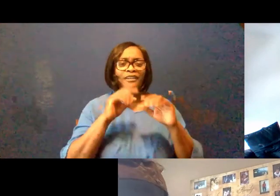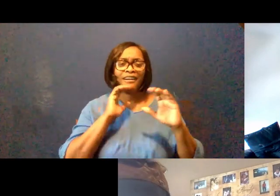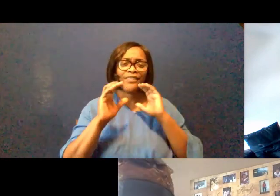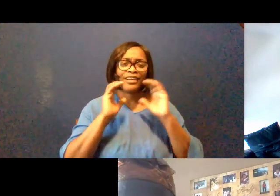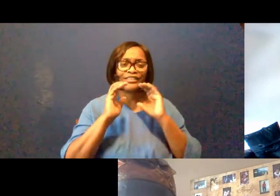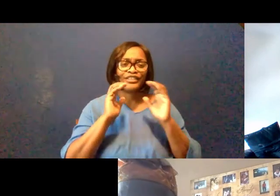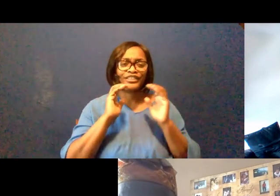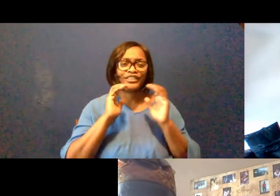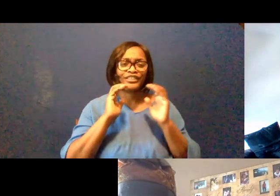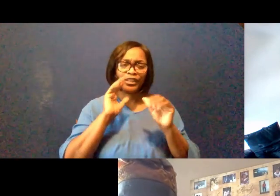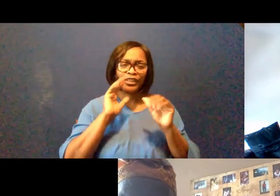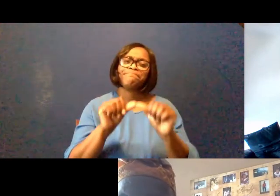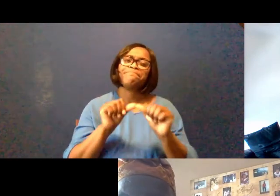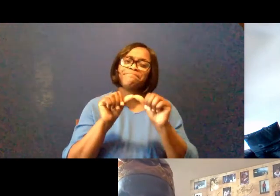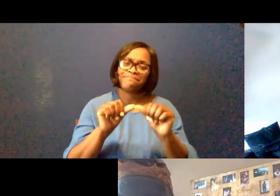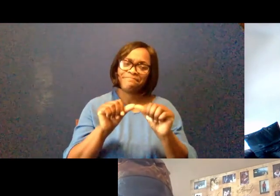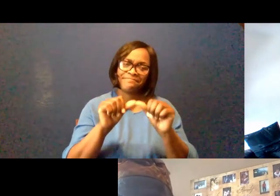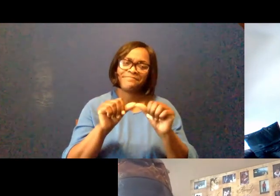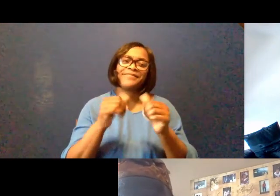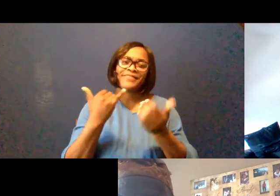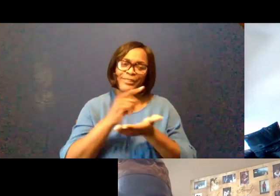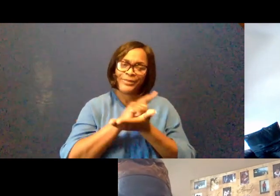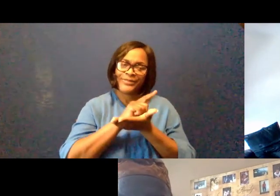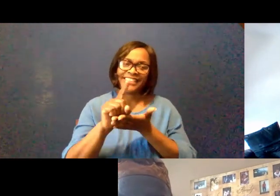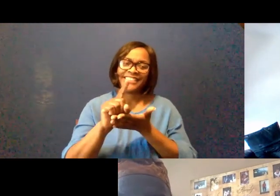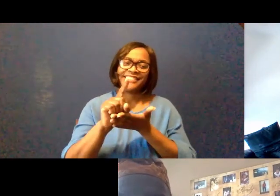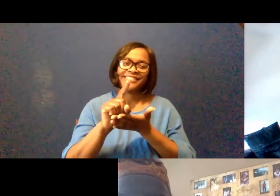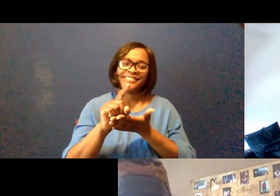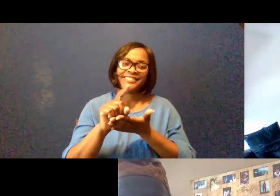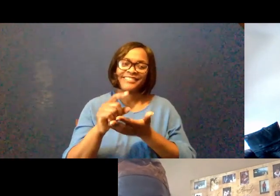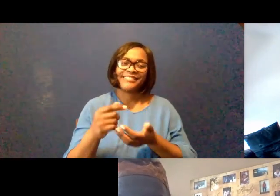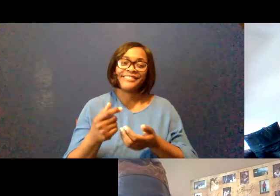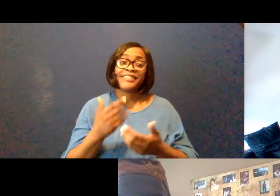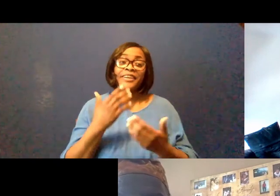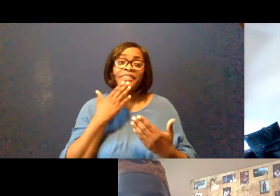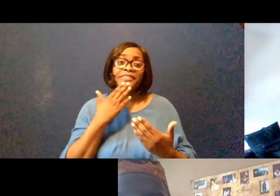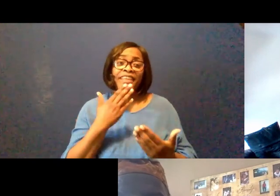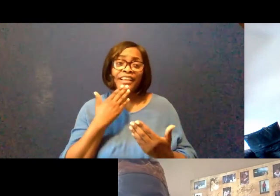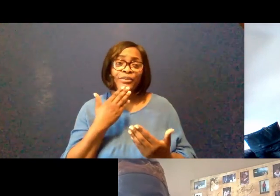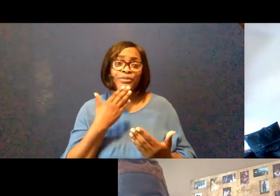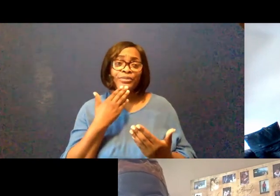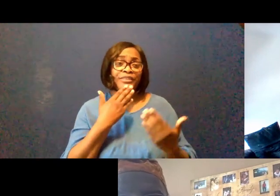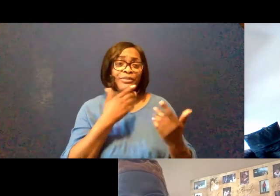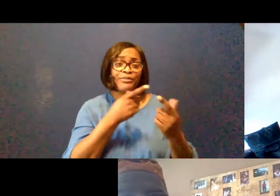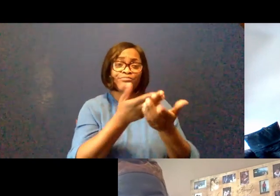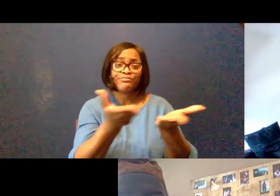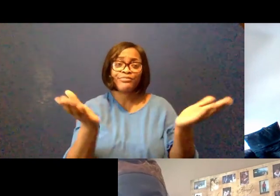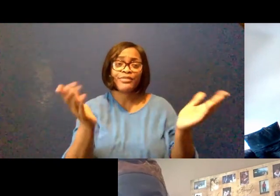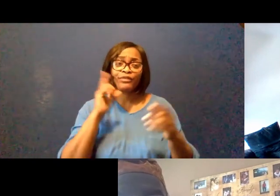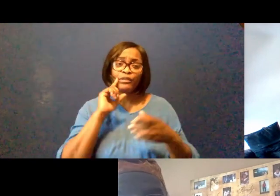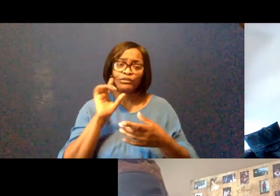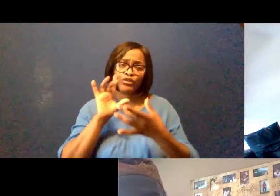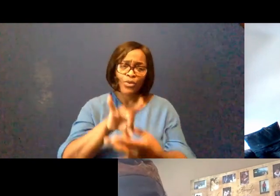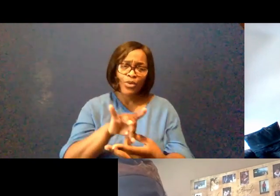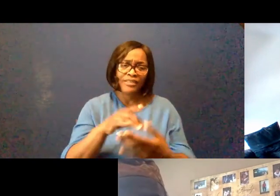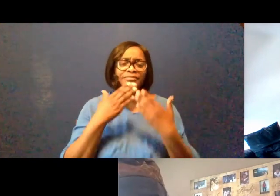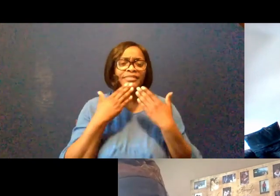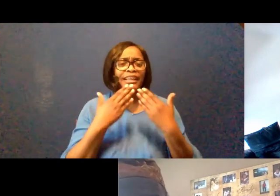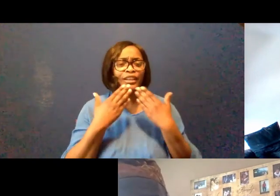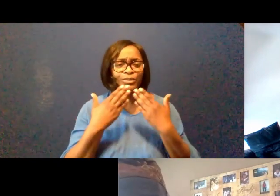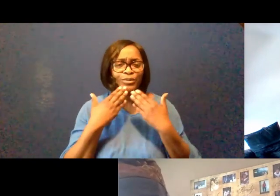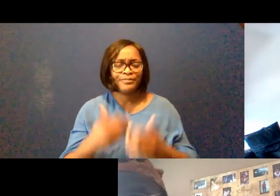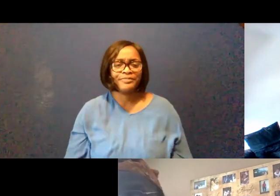Calvin Peterson, thank you so much for taking the time, and thank you so much for your great response to the questions we have. Yes,